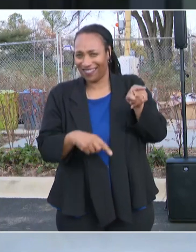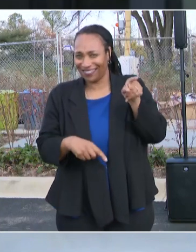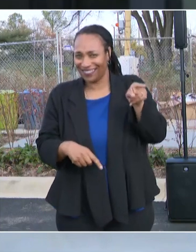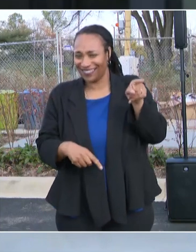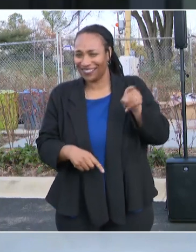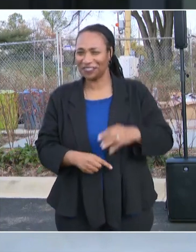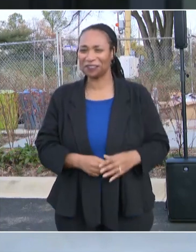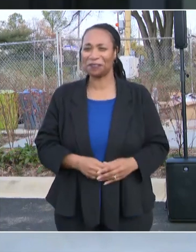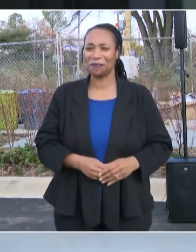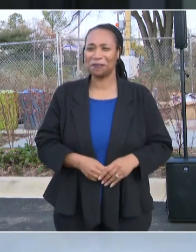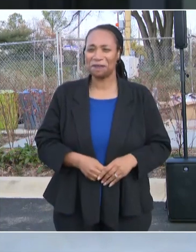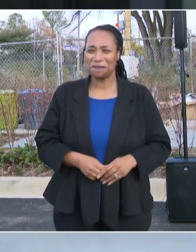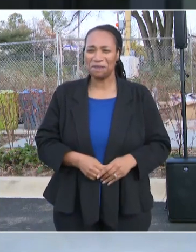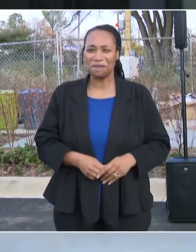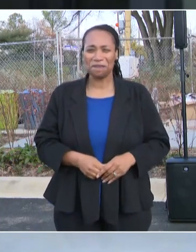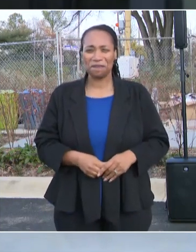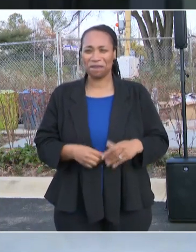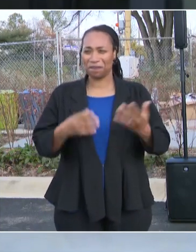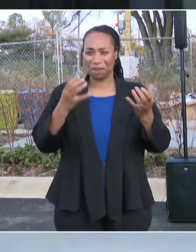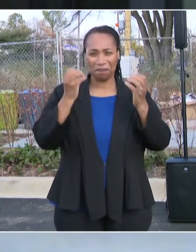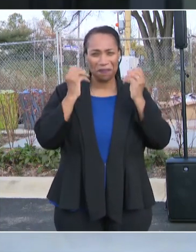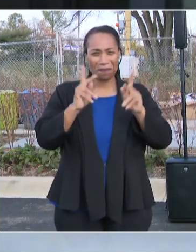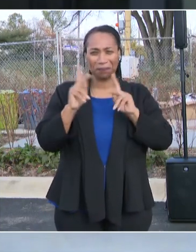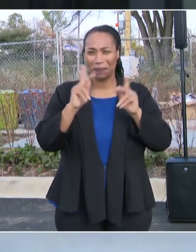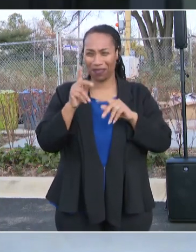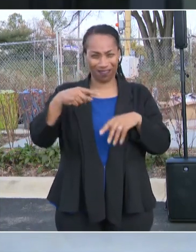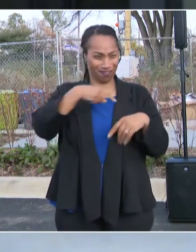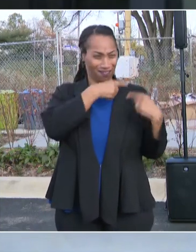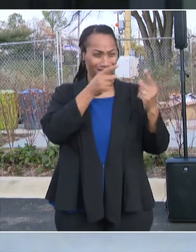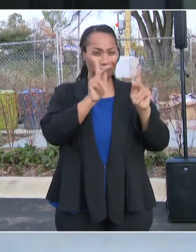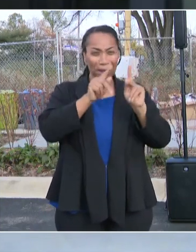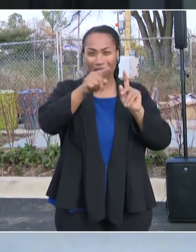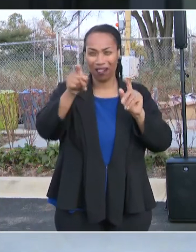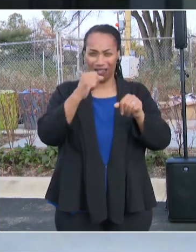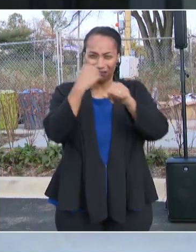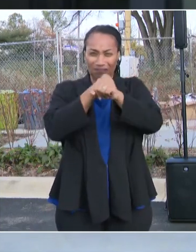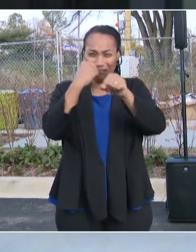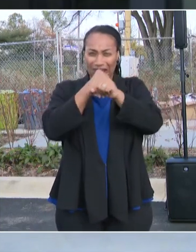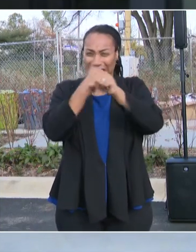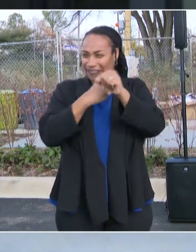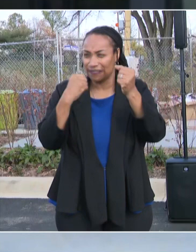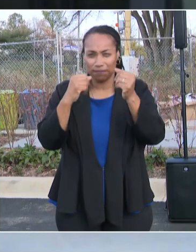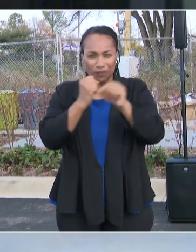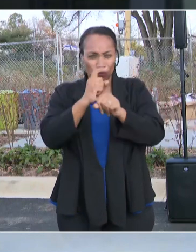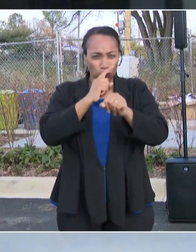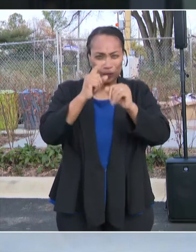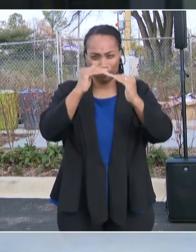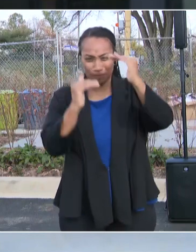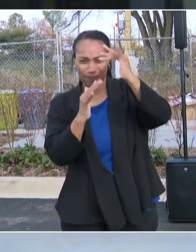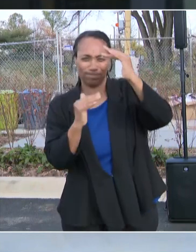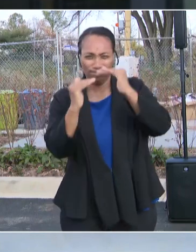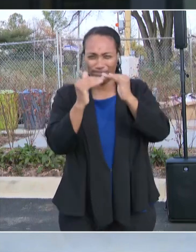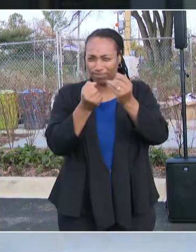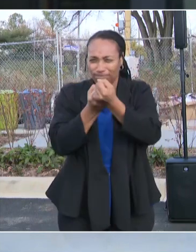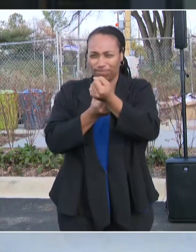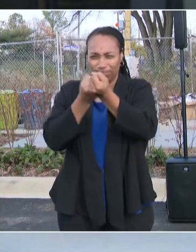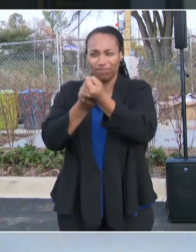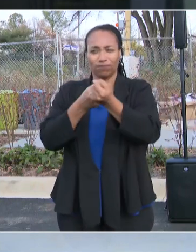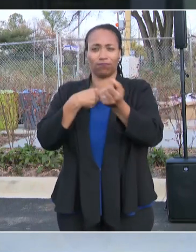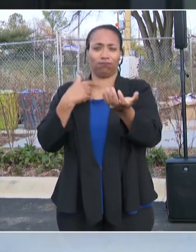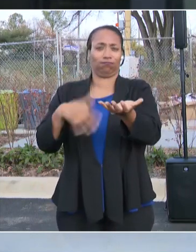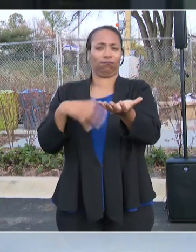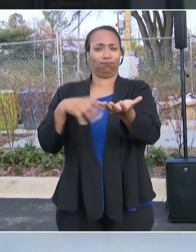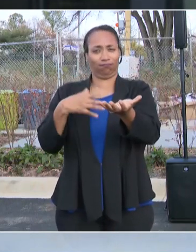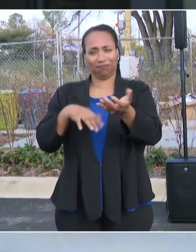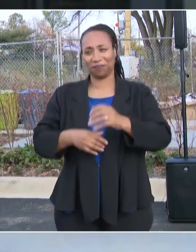plethora of people who've been on the front line making sure that this comes to fruition. So in closing, I want to celebrate black excellence. There